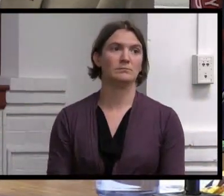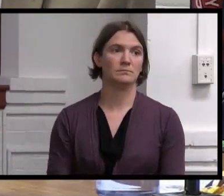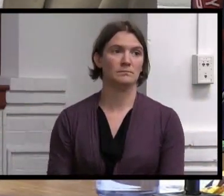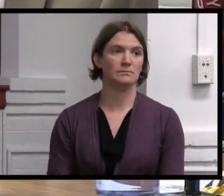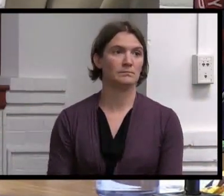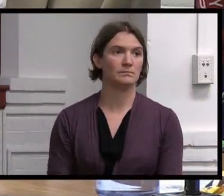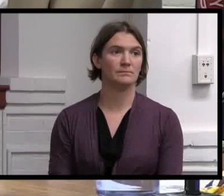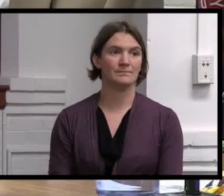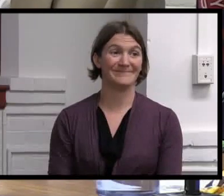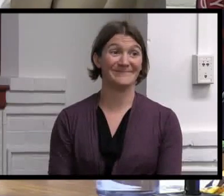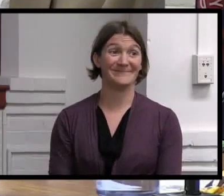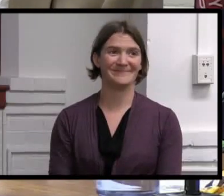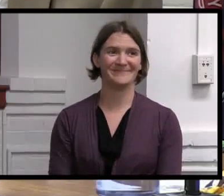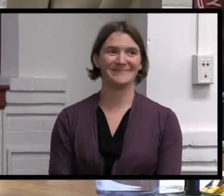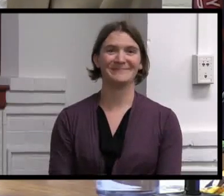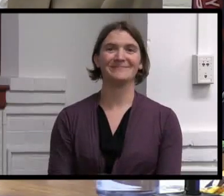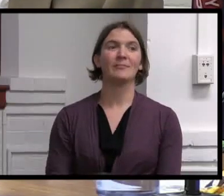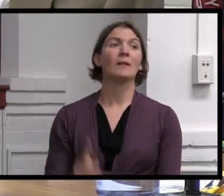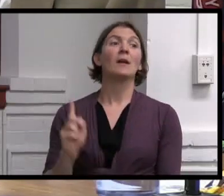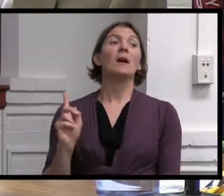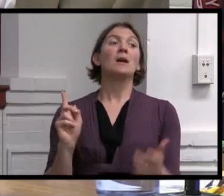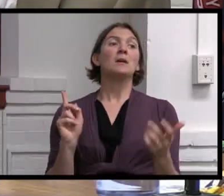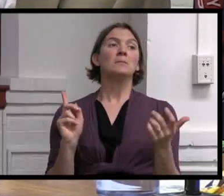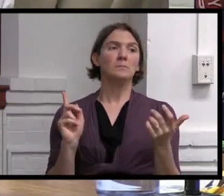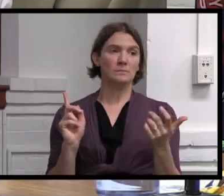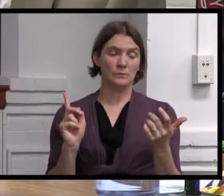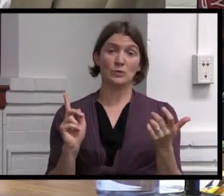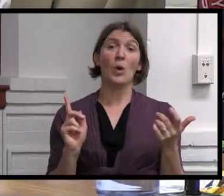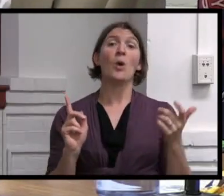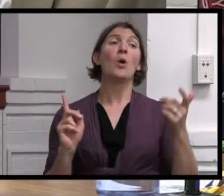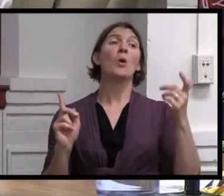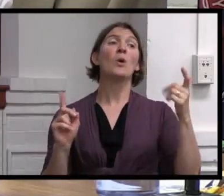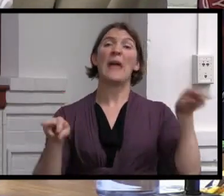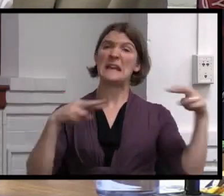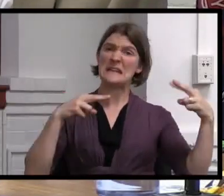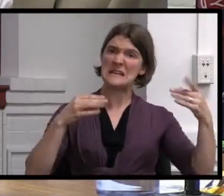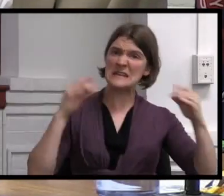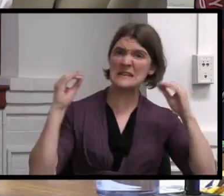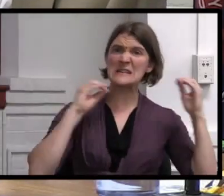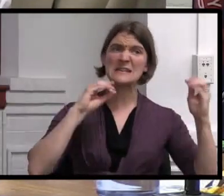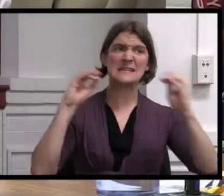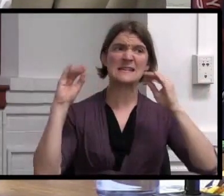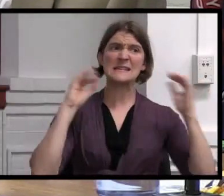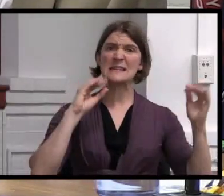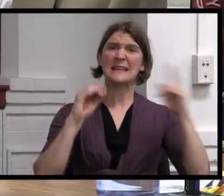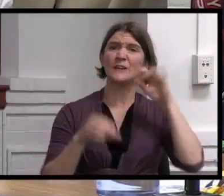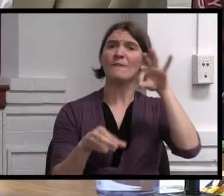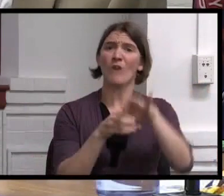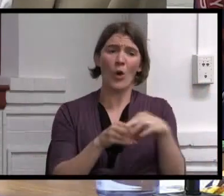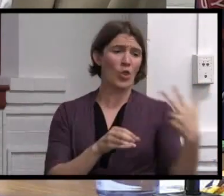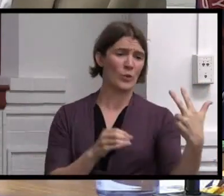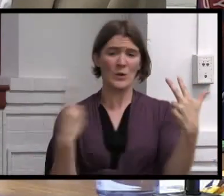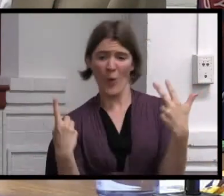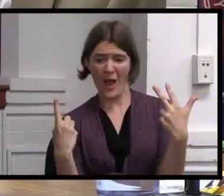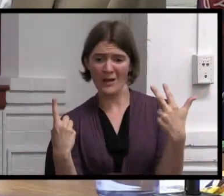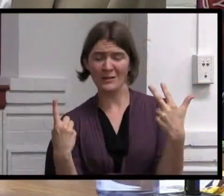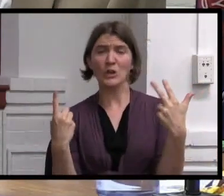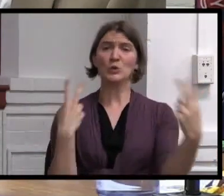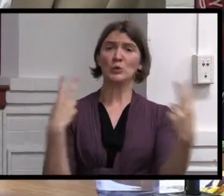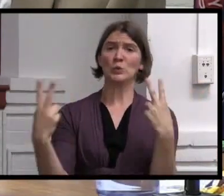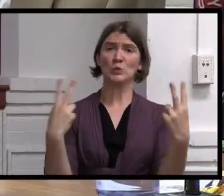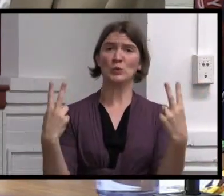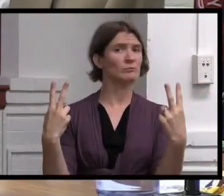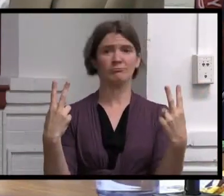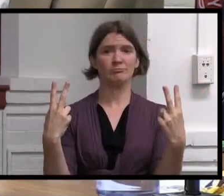Wouldn't we need three votes even if there was five of us? No, but 2-2. Okay. You're right.